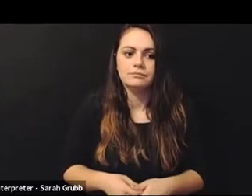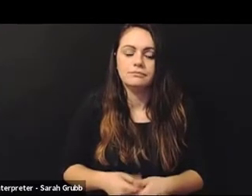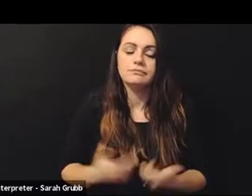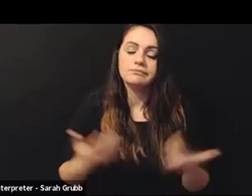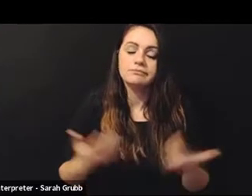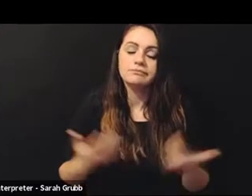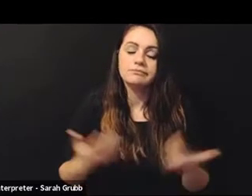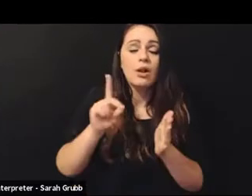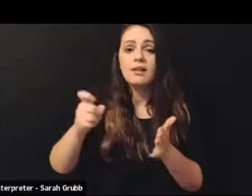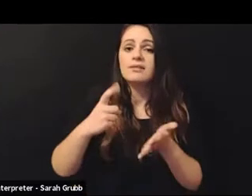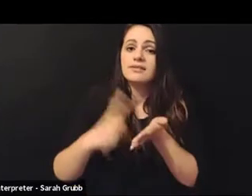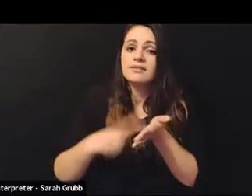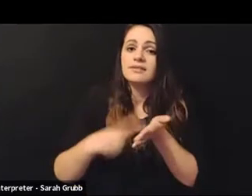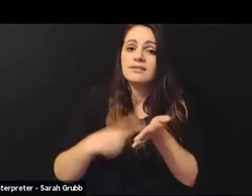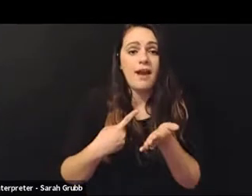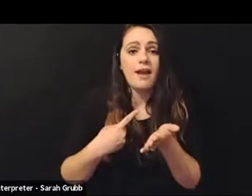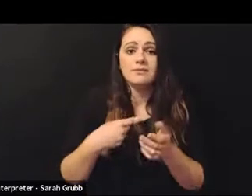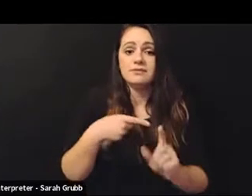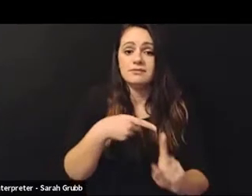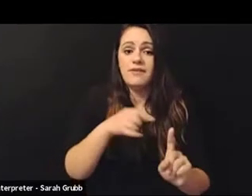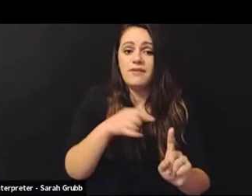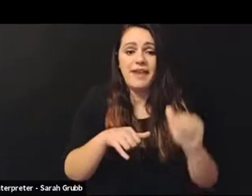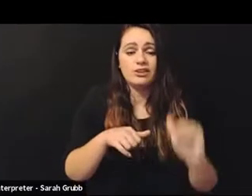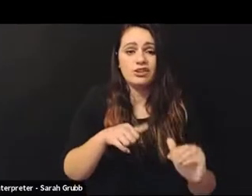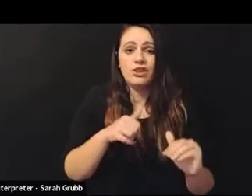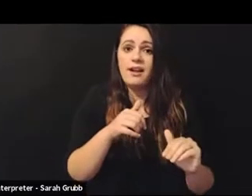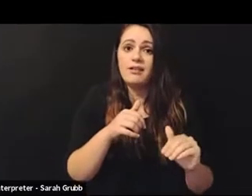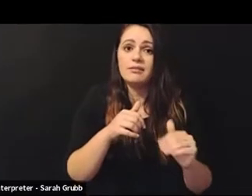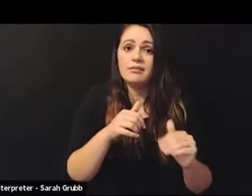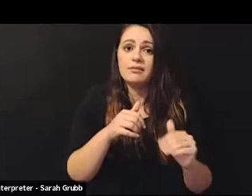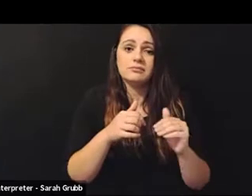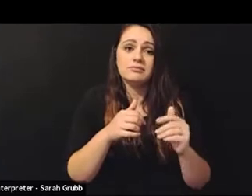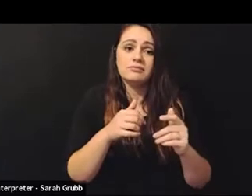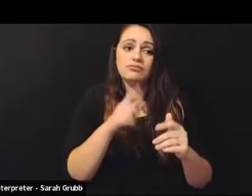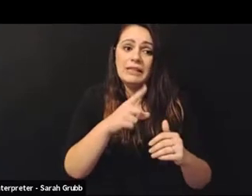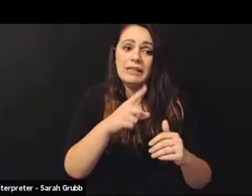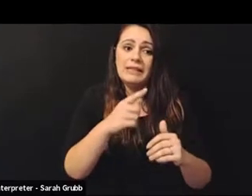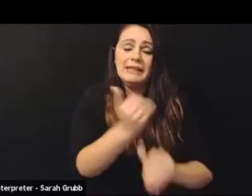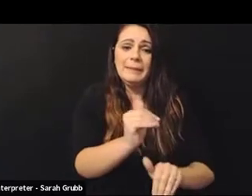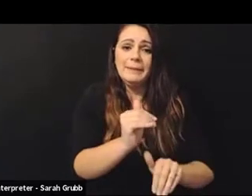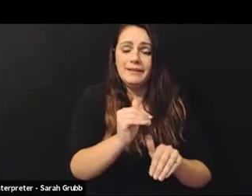doesn't provide them with the educational opportunities they should have, because